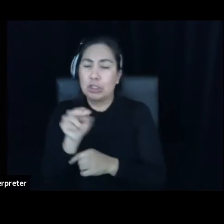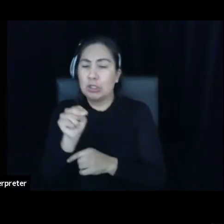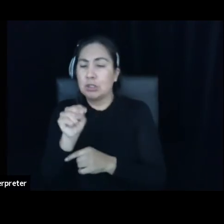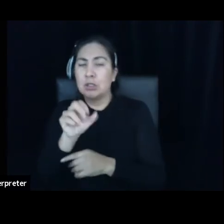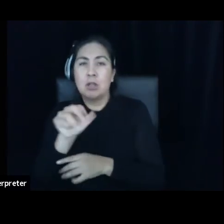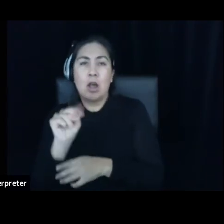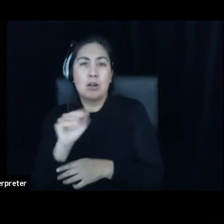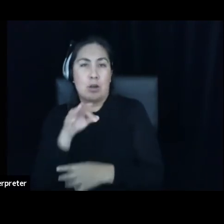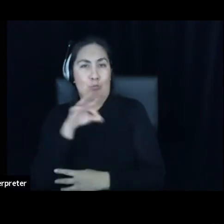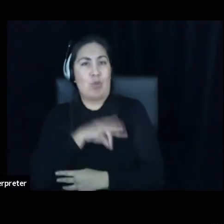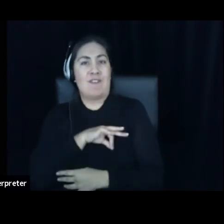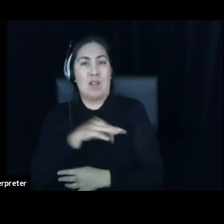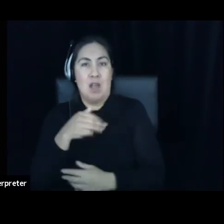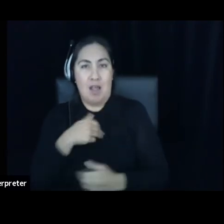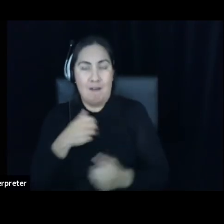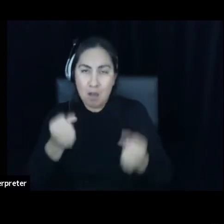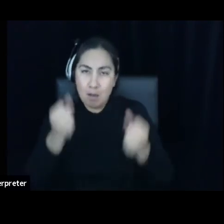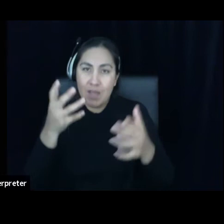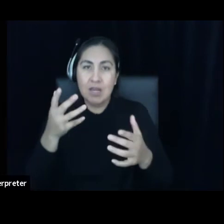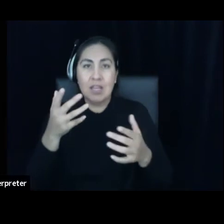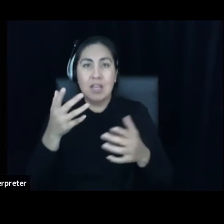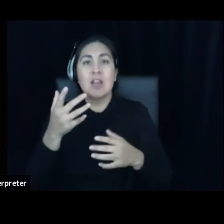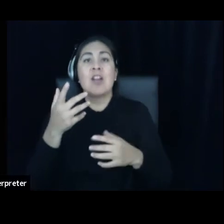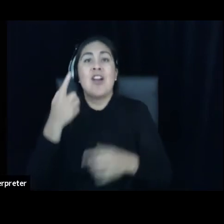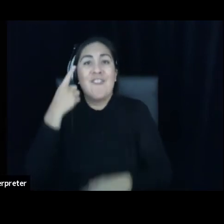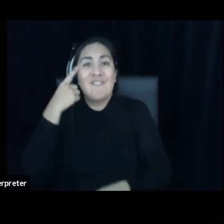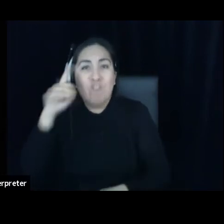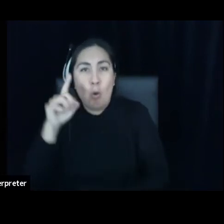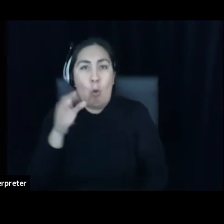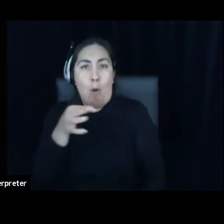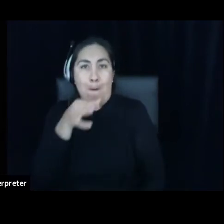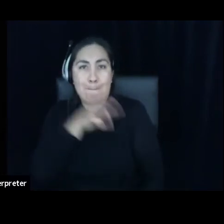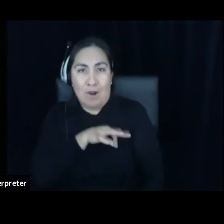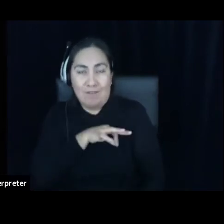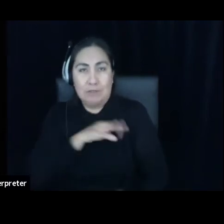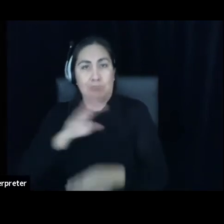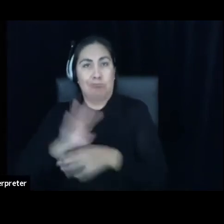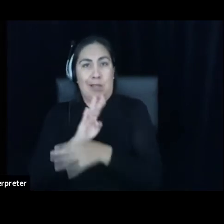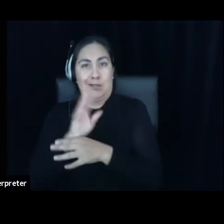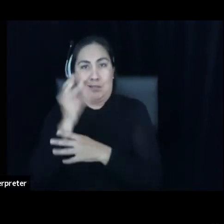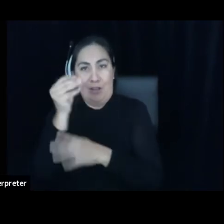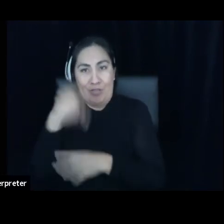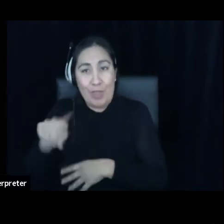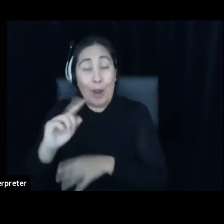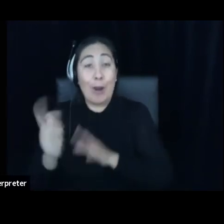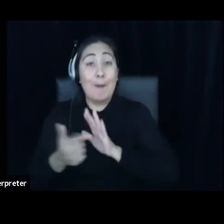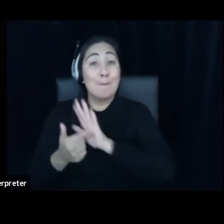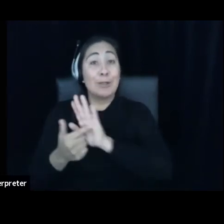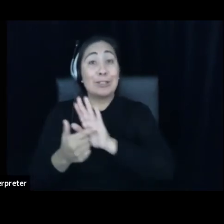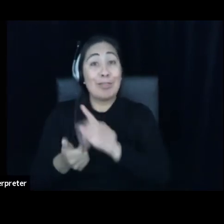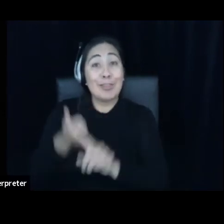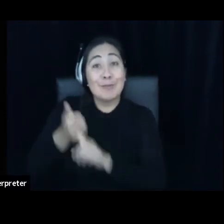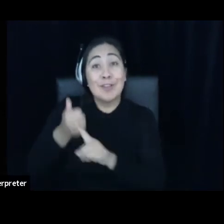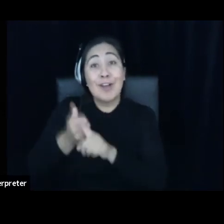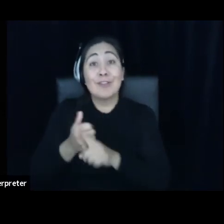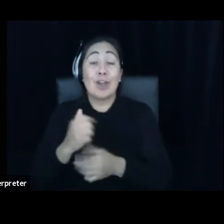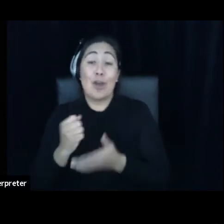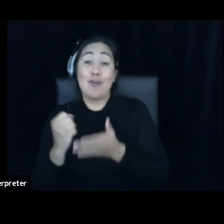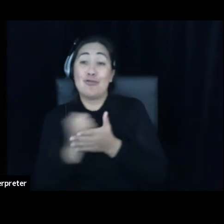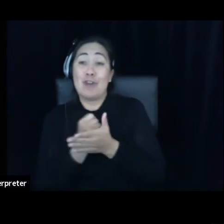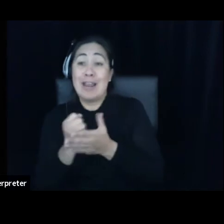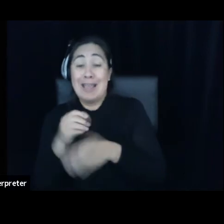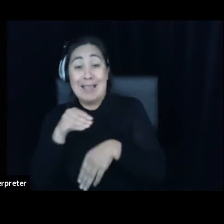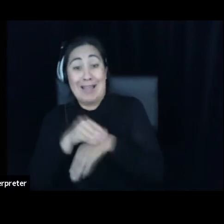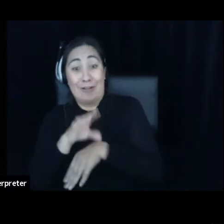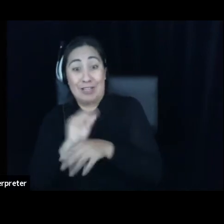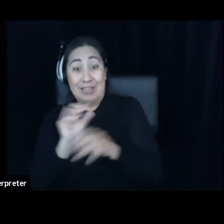of for-profit entities out there presenting themselves as credit counseling agencies that do